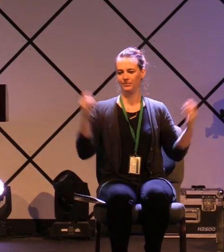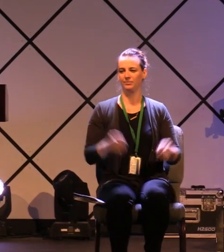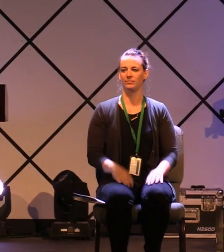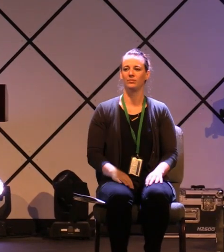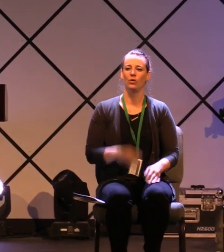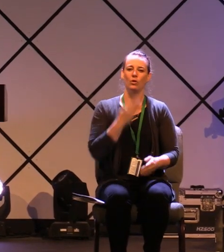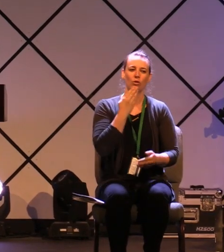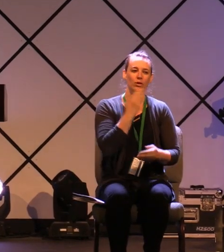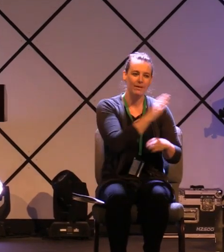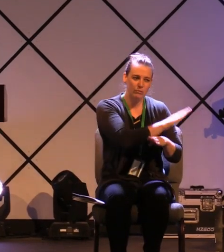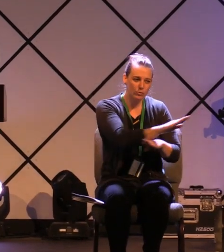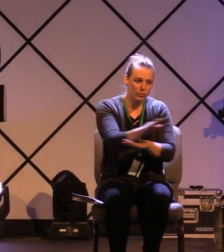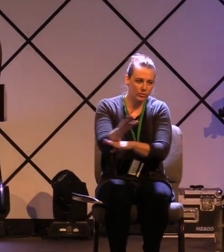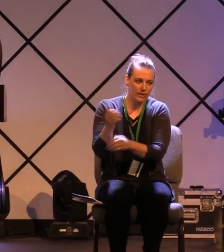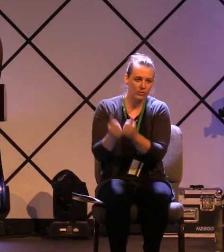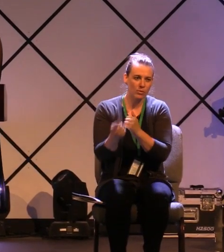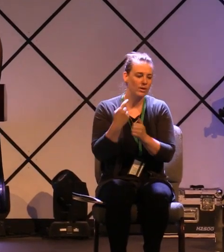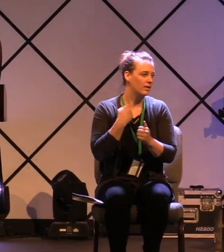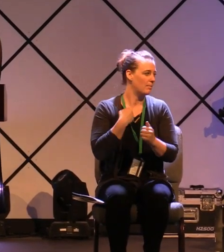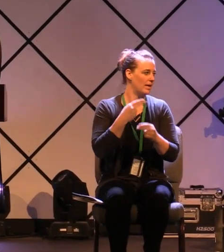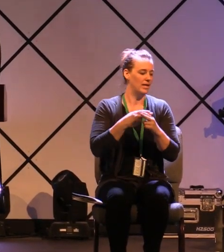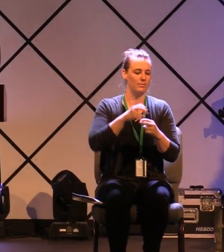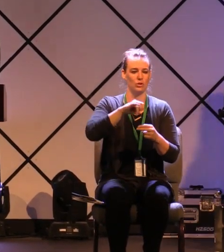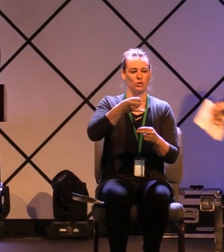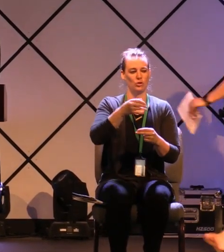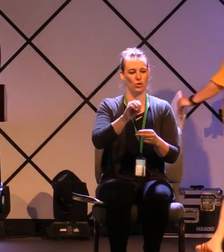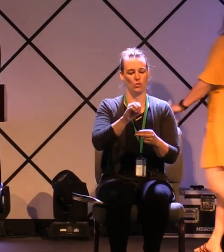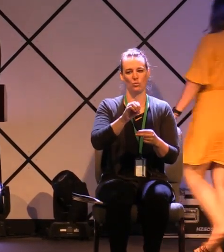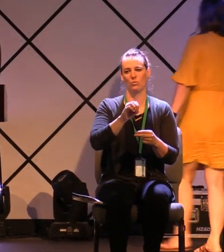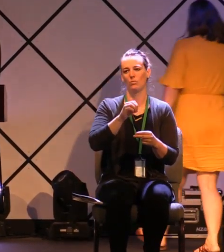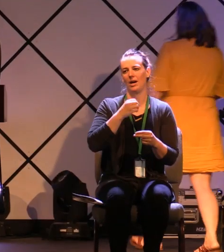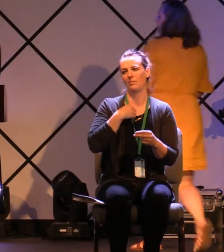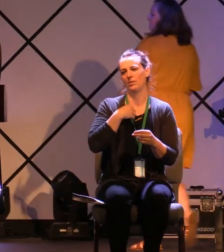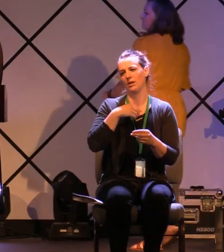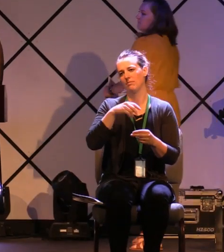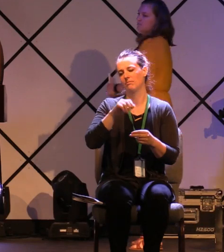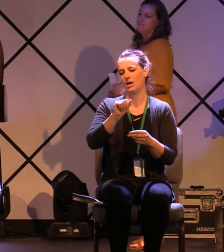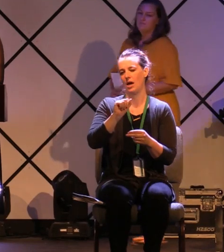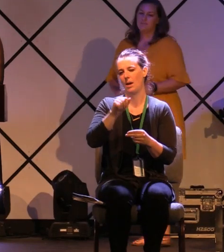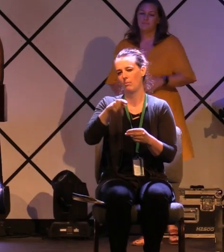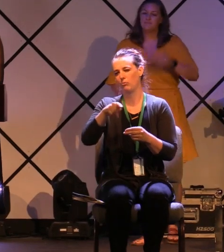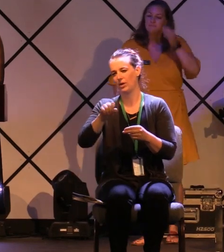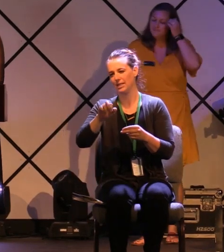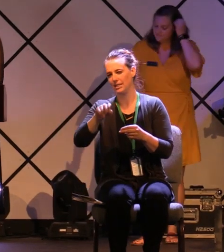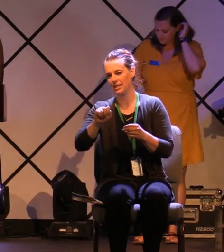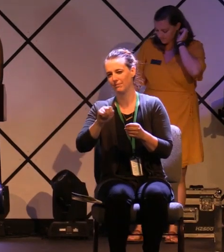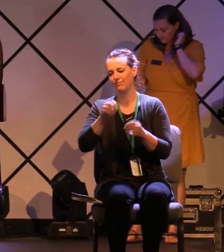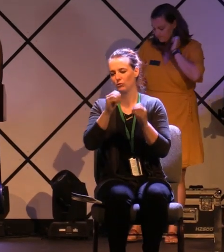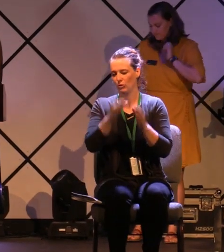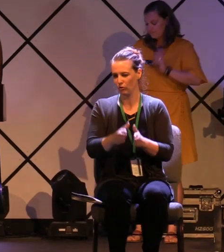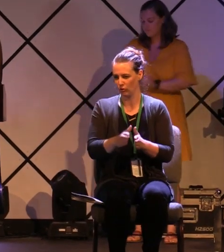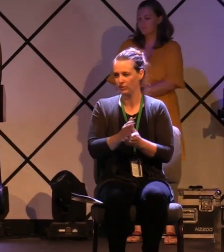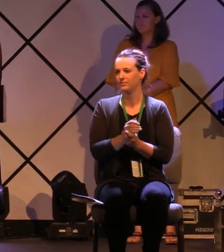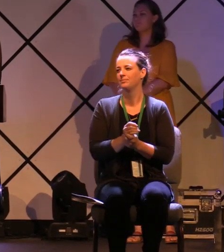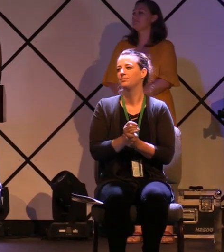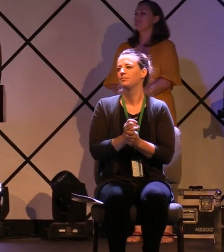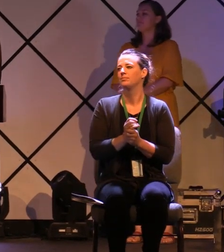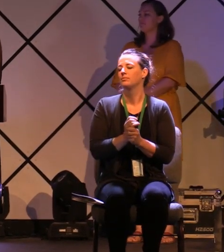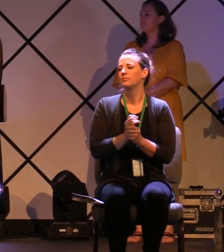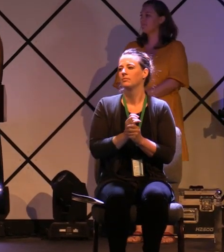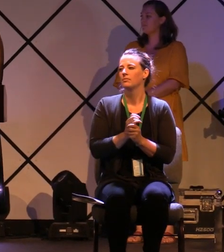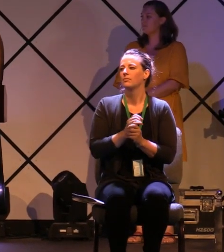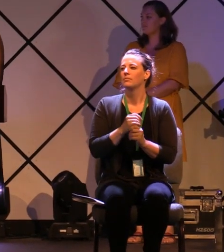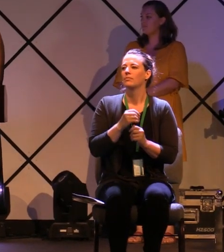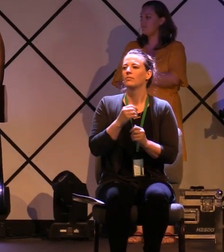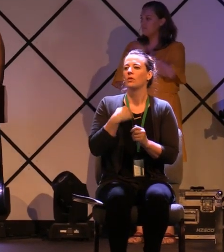Good afternoon, everyone. My name is Joe, and I'm an apprentice instructor, and I was one of the trainers in this current class.